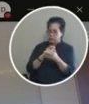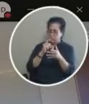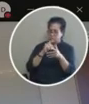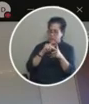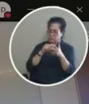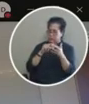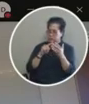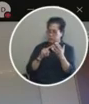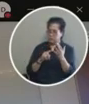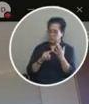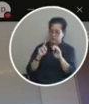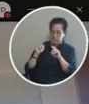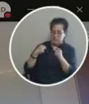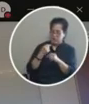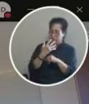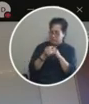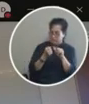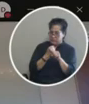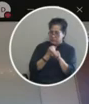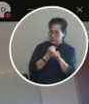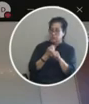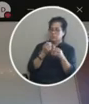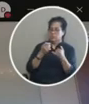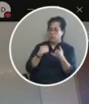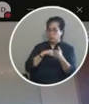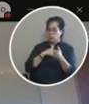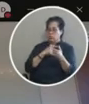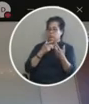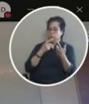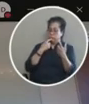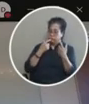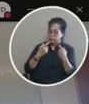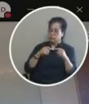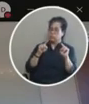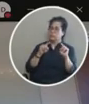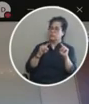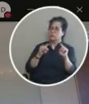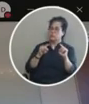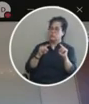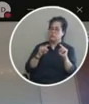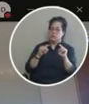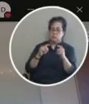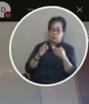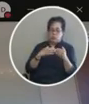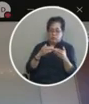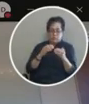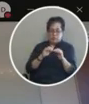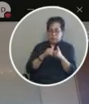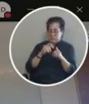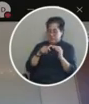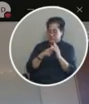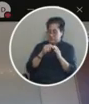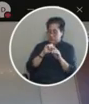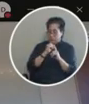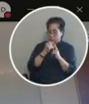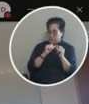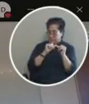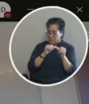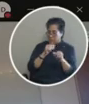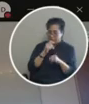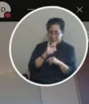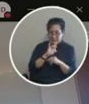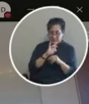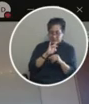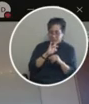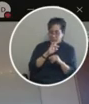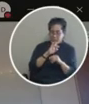years, that is going to allow us to get through this challenge over the next 12 to 18 months or however long this situation occurs. One